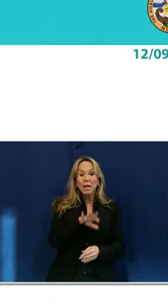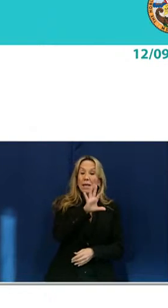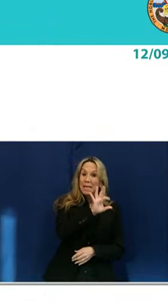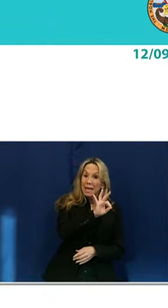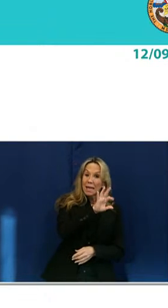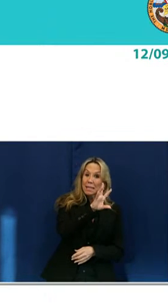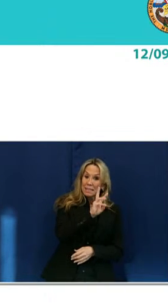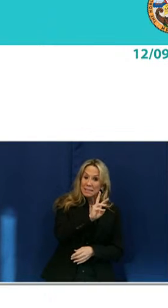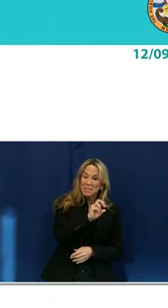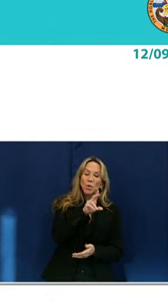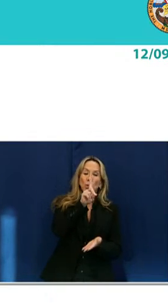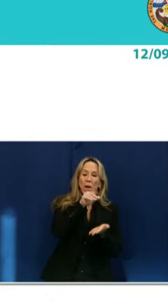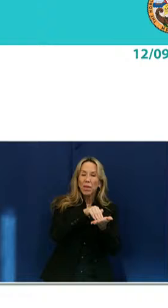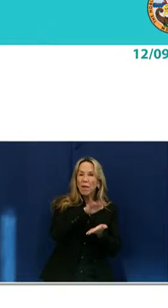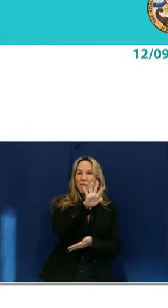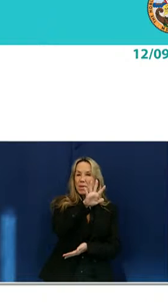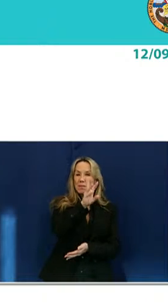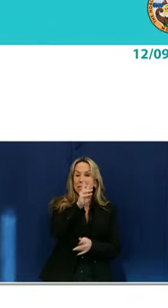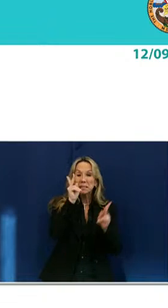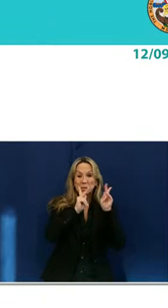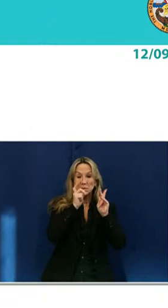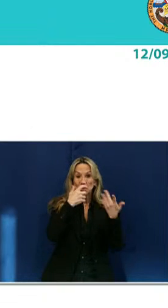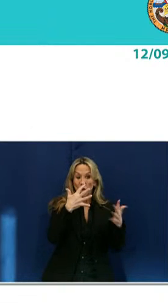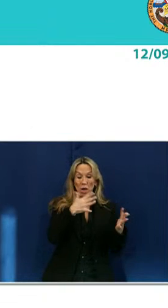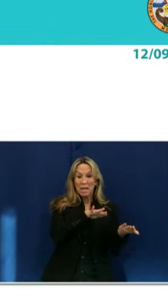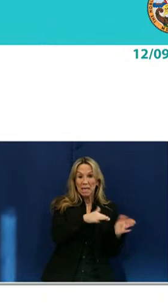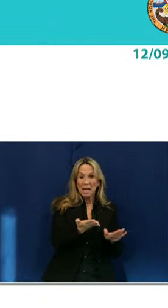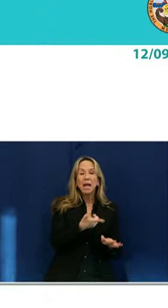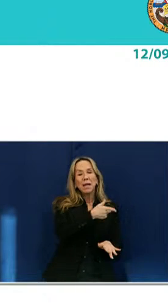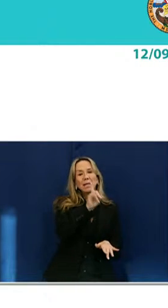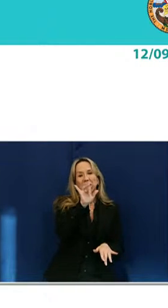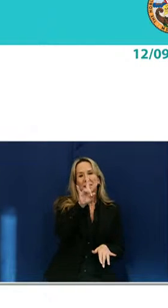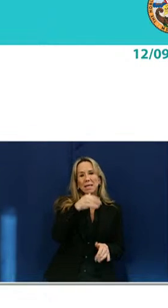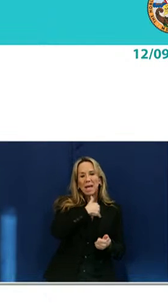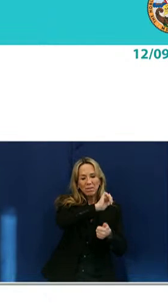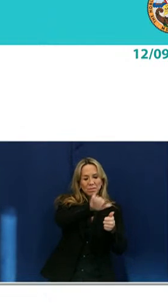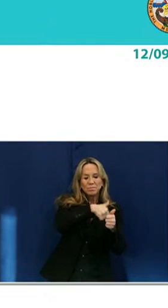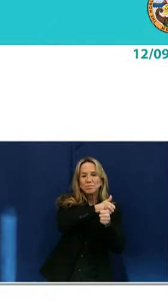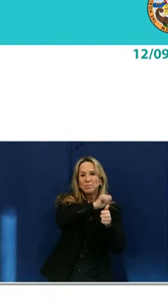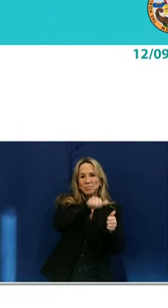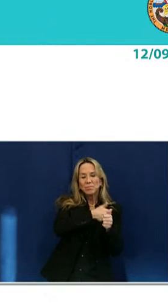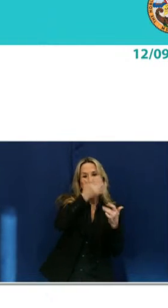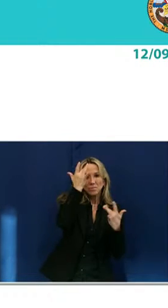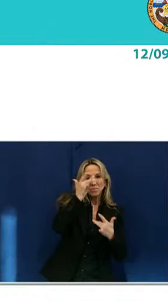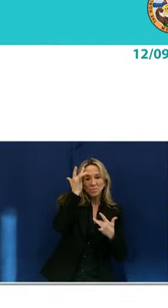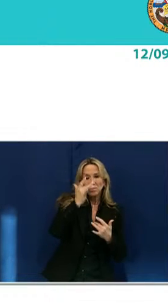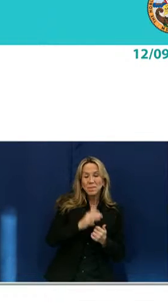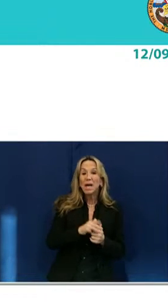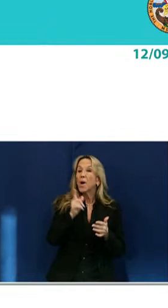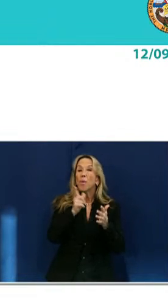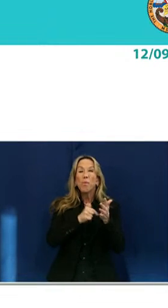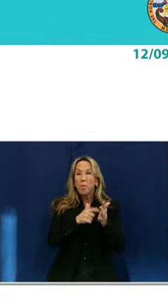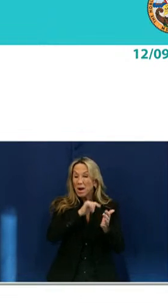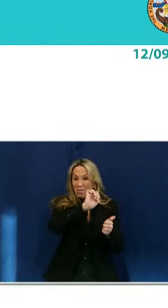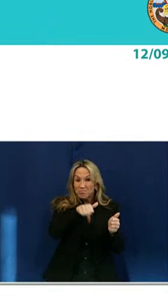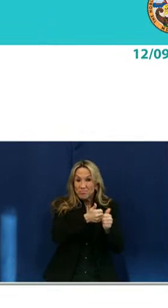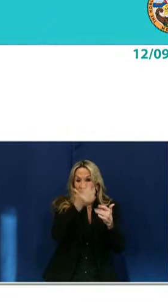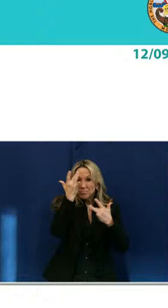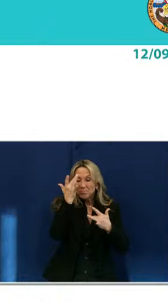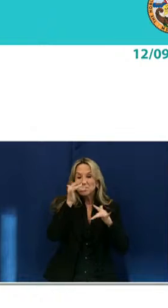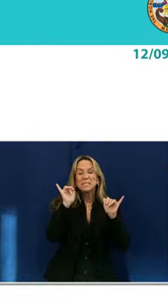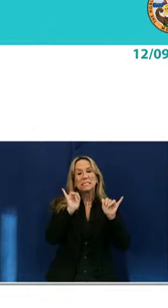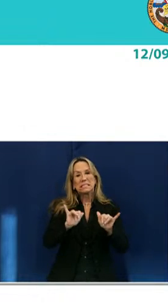or 1,056, of those who died had underlying medical conditions, and the three top medical conditions are